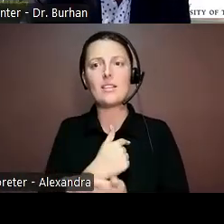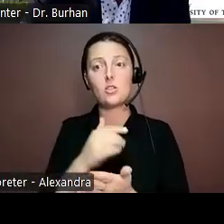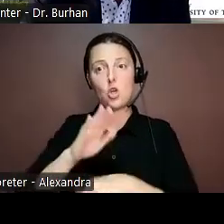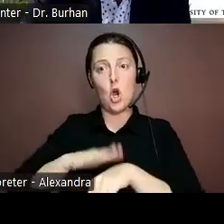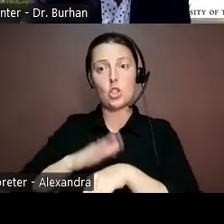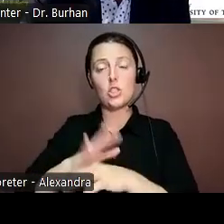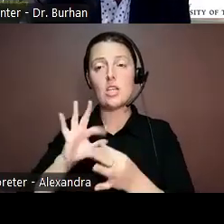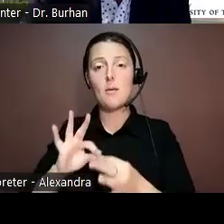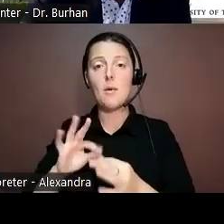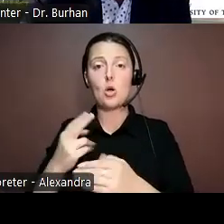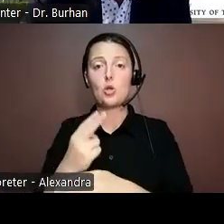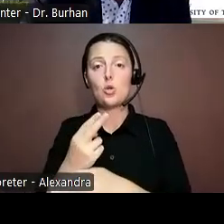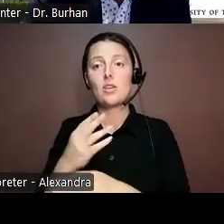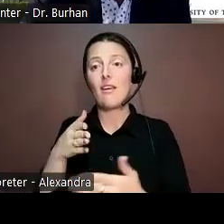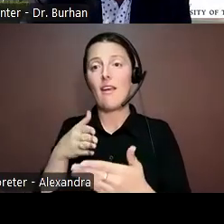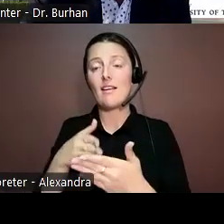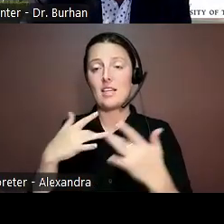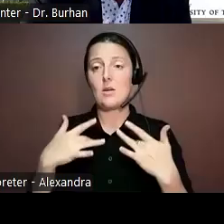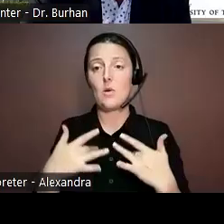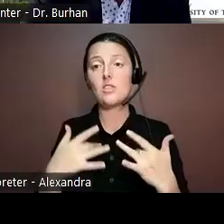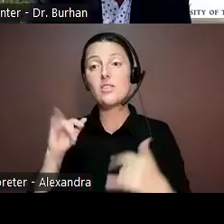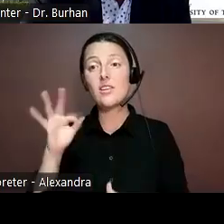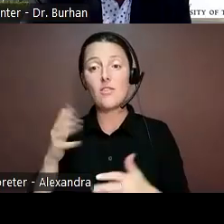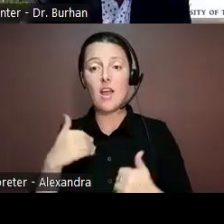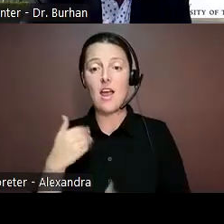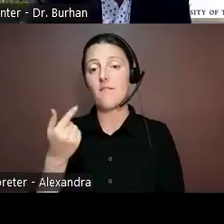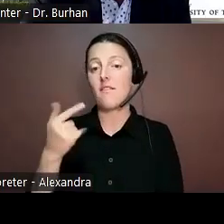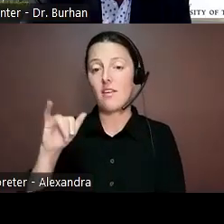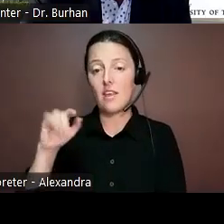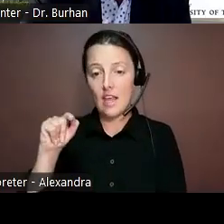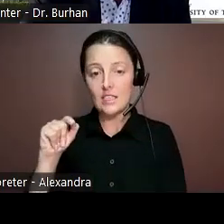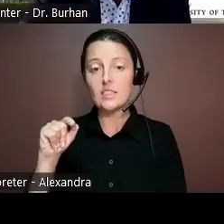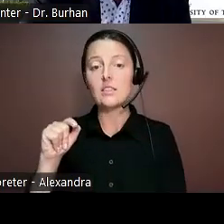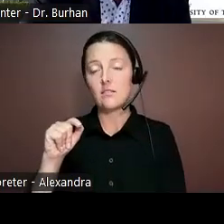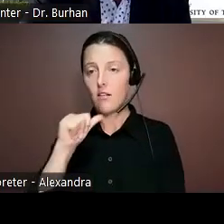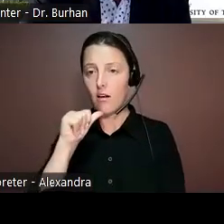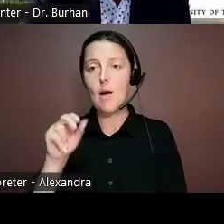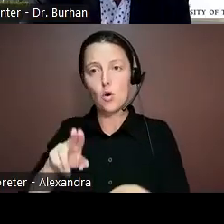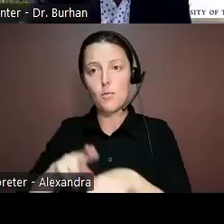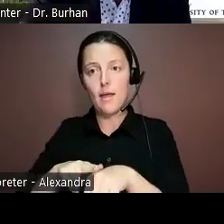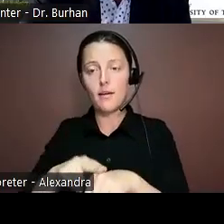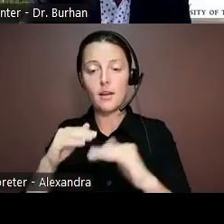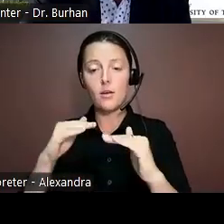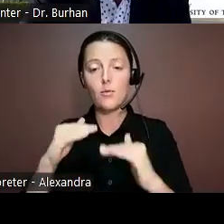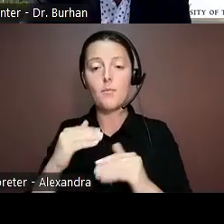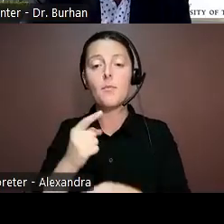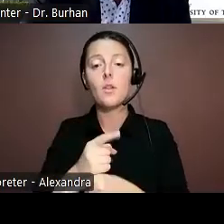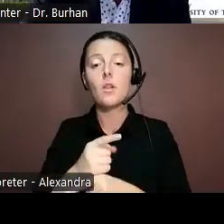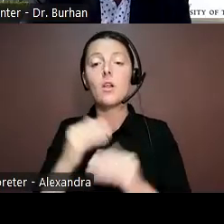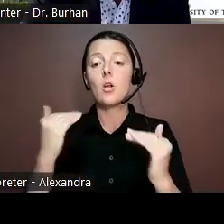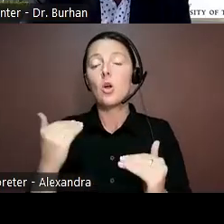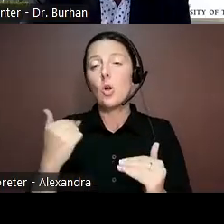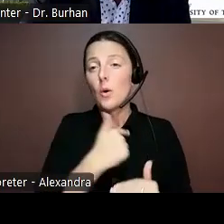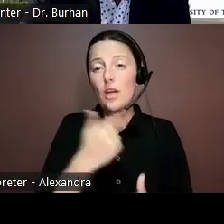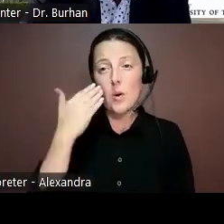gait abnormality. You just have to weigh the risk and benefit the way you would have done with antipsychotics. We don't know the mechanism yet, but it seems to